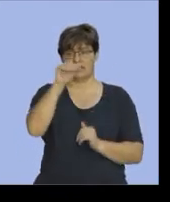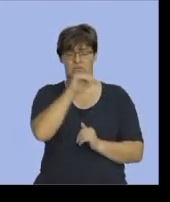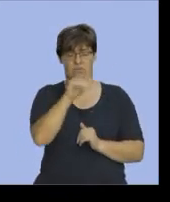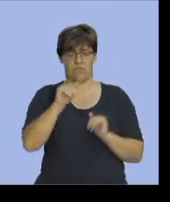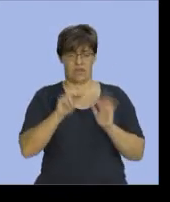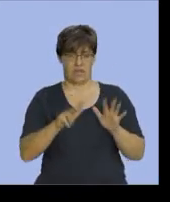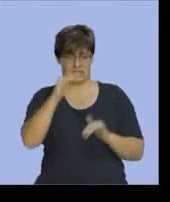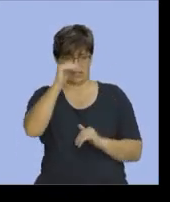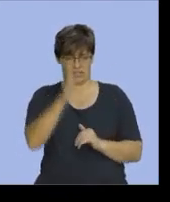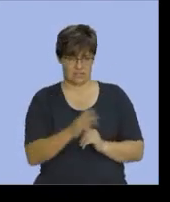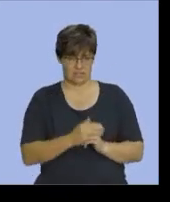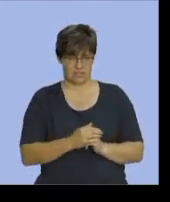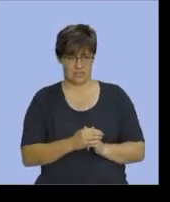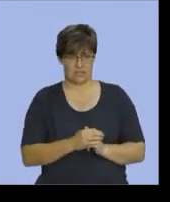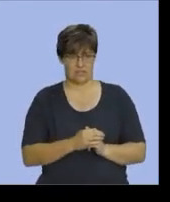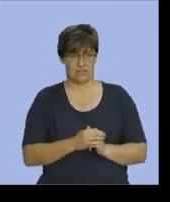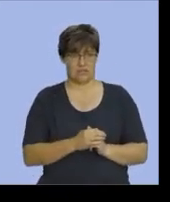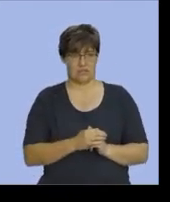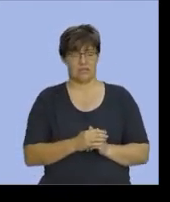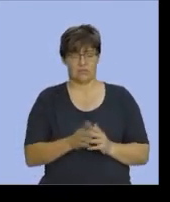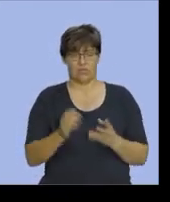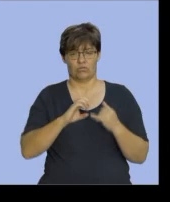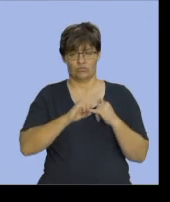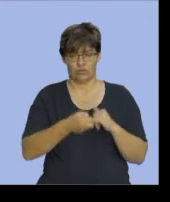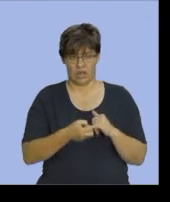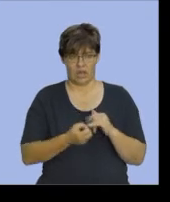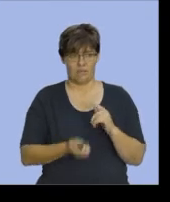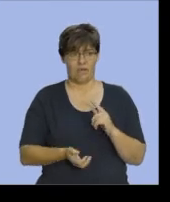6 over 8. And then you can press your